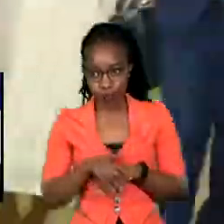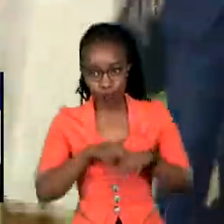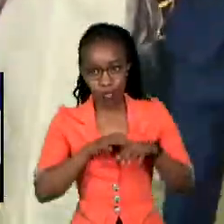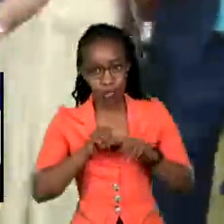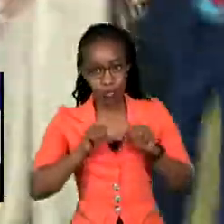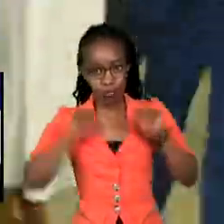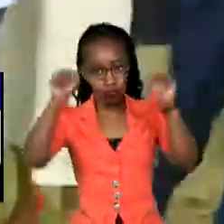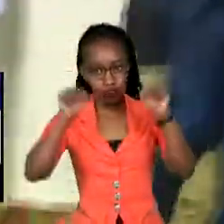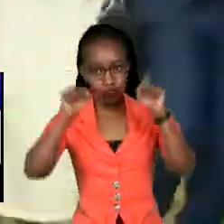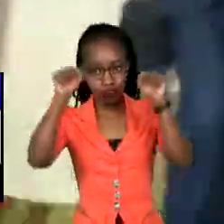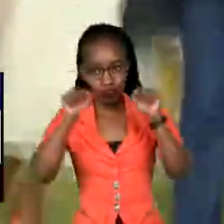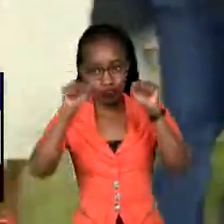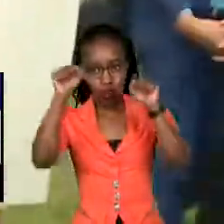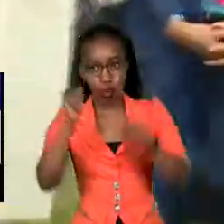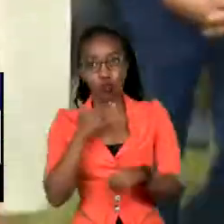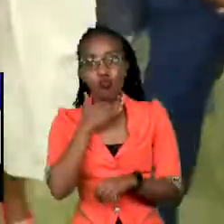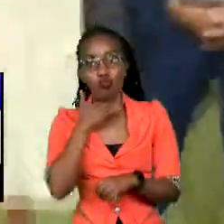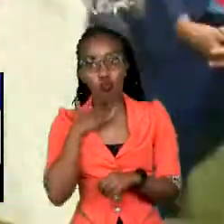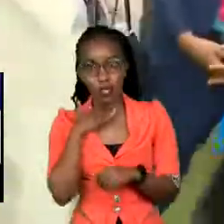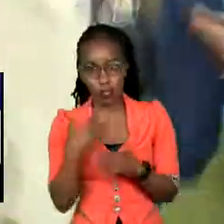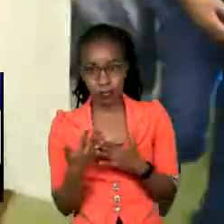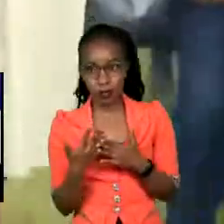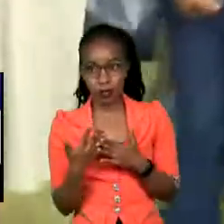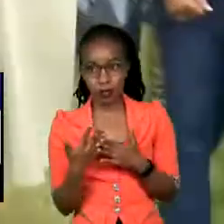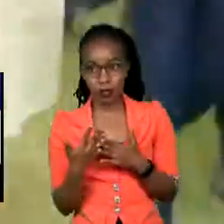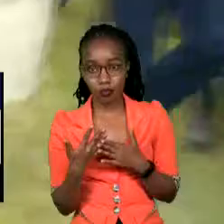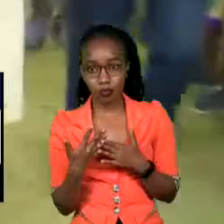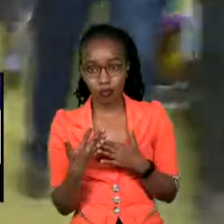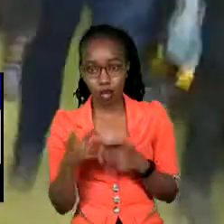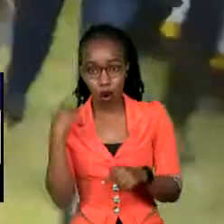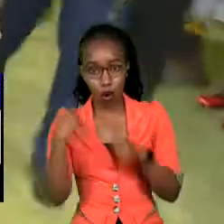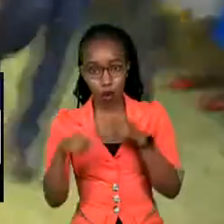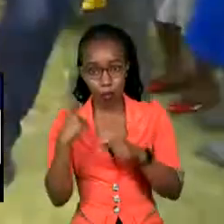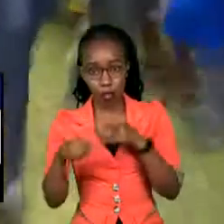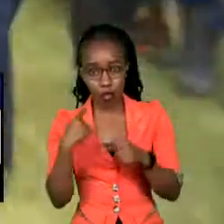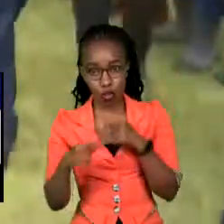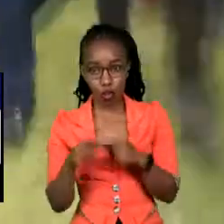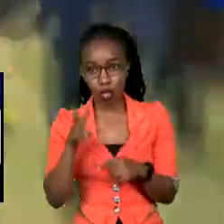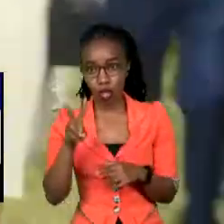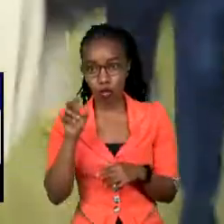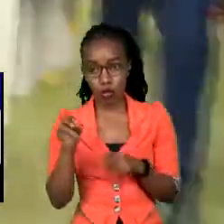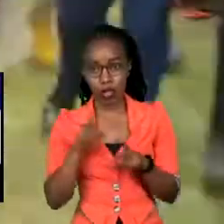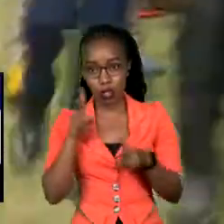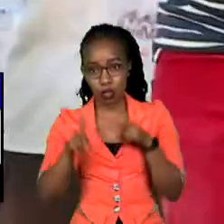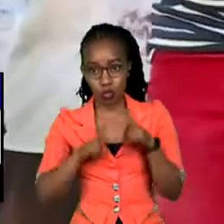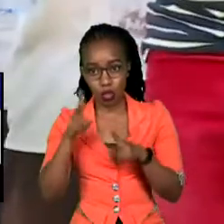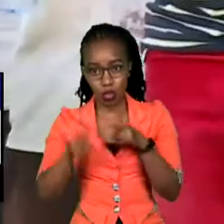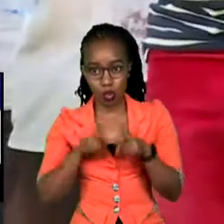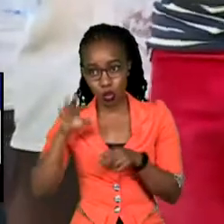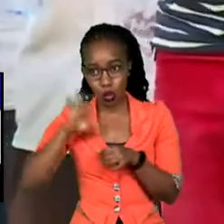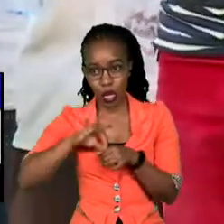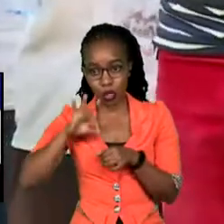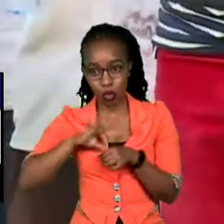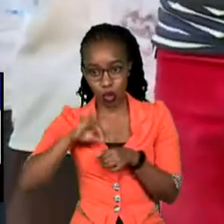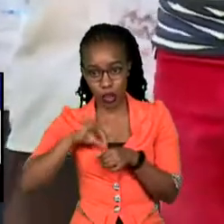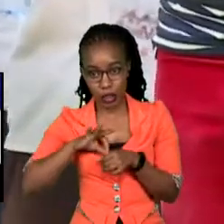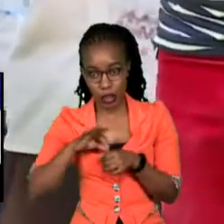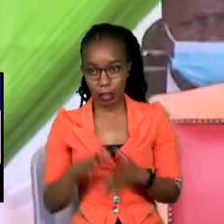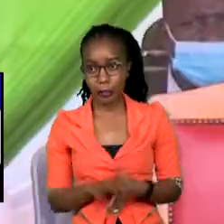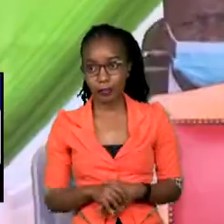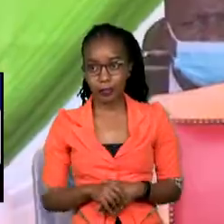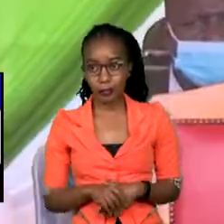the area residents for the upcoming neck-and-neck race for the country's top seat come August 2022